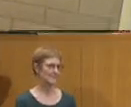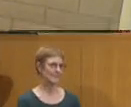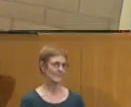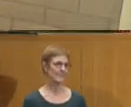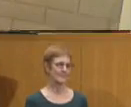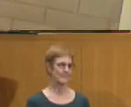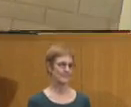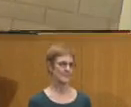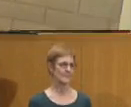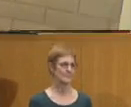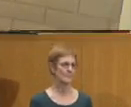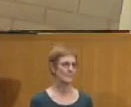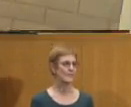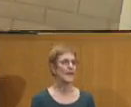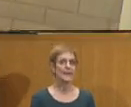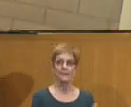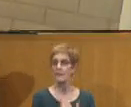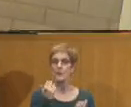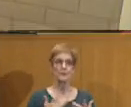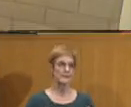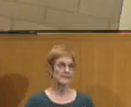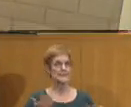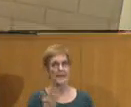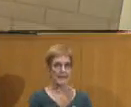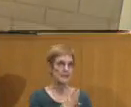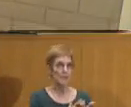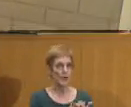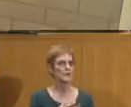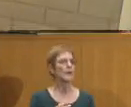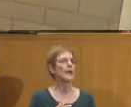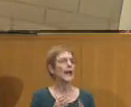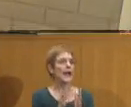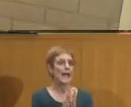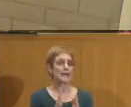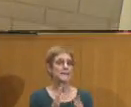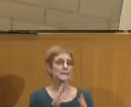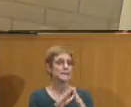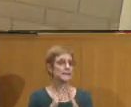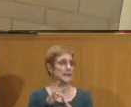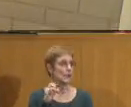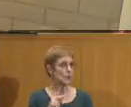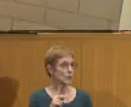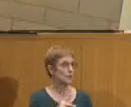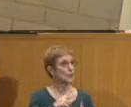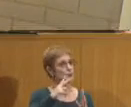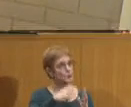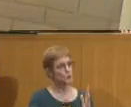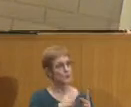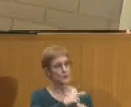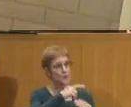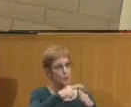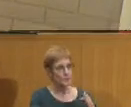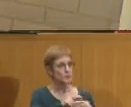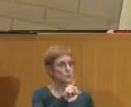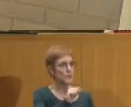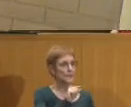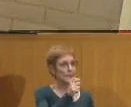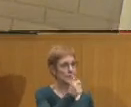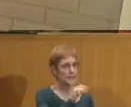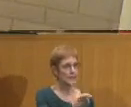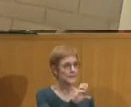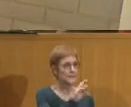million housing bond, and thank you, community, for your support. None of this could I have done without the people behind me,